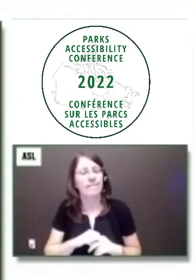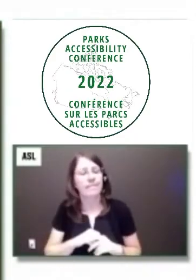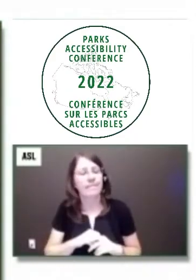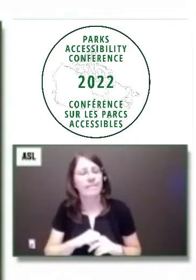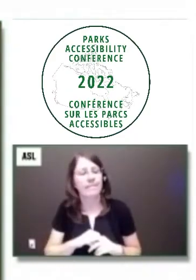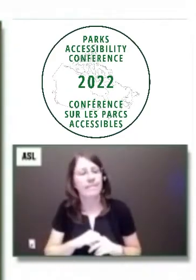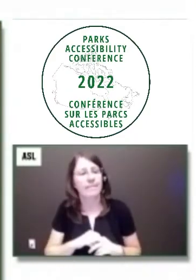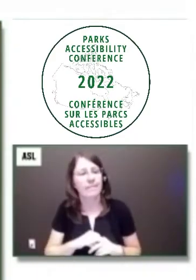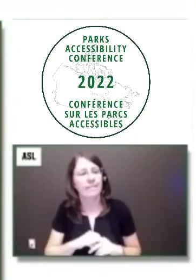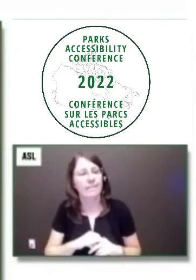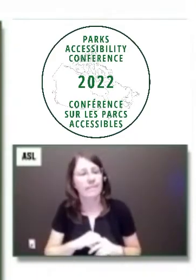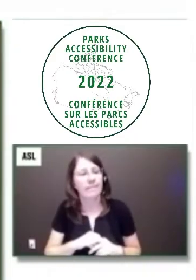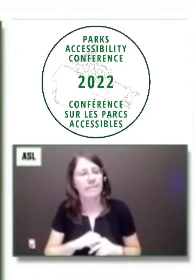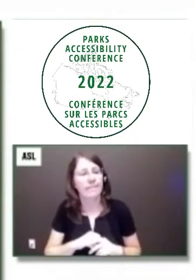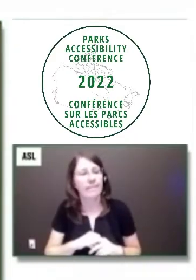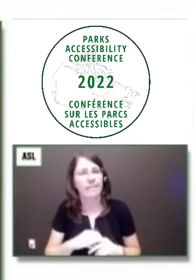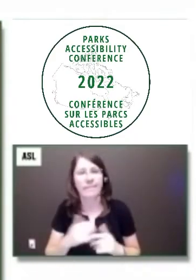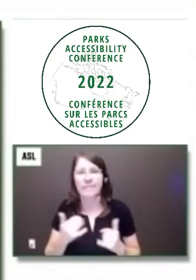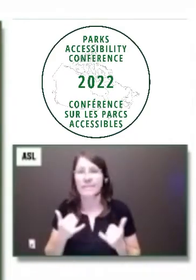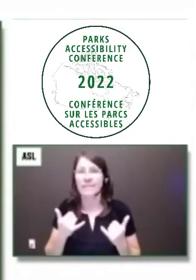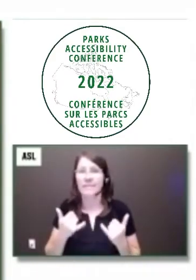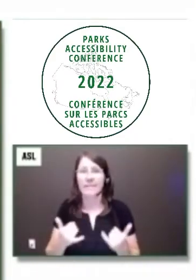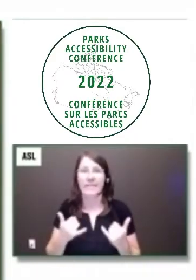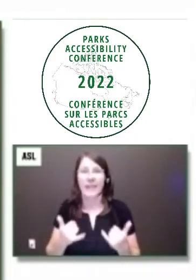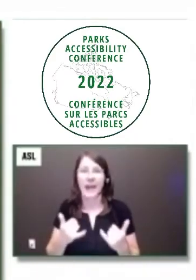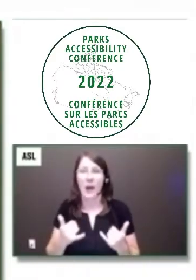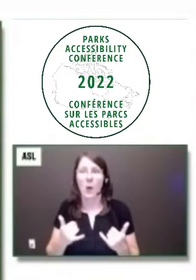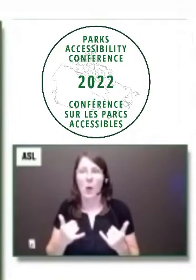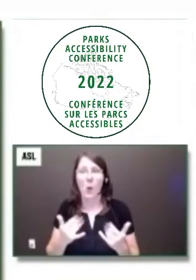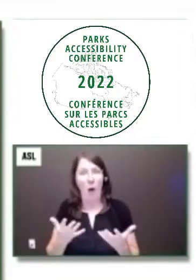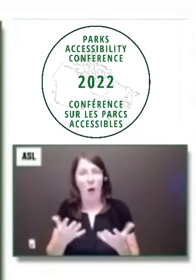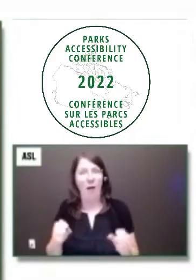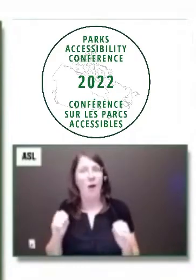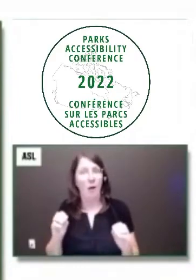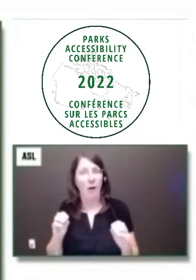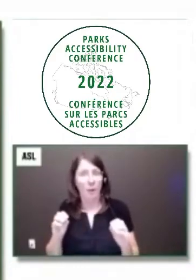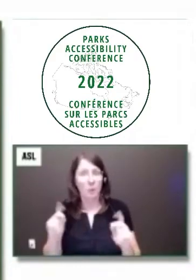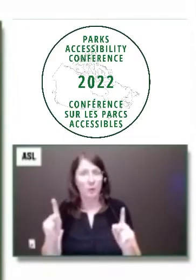we're in a great stage where we are, like the awareness and